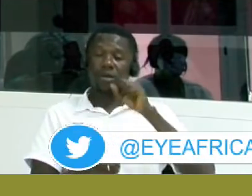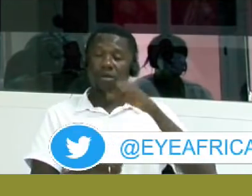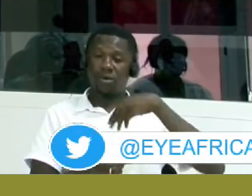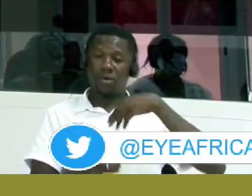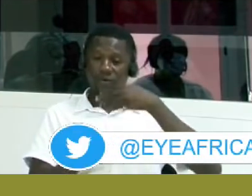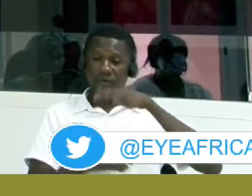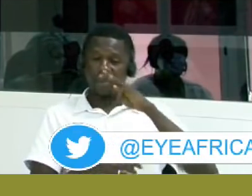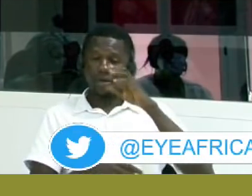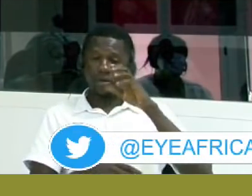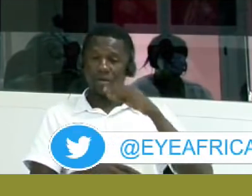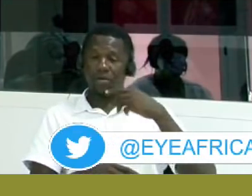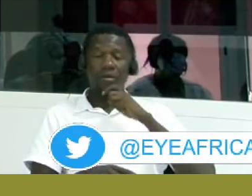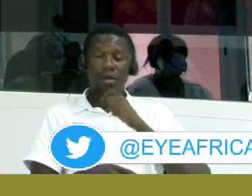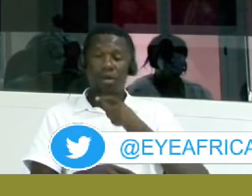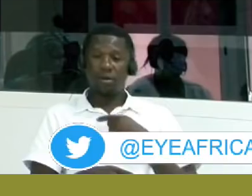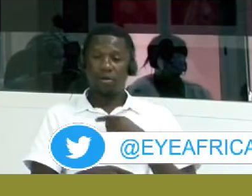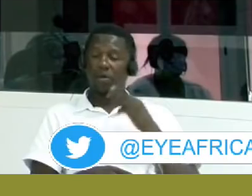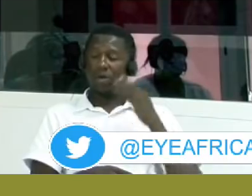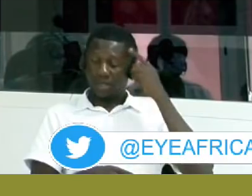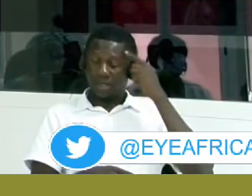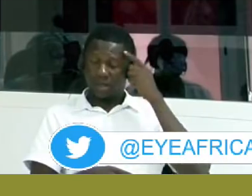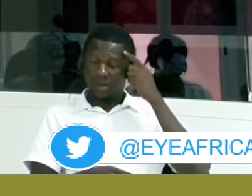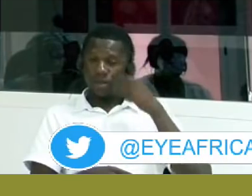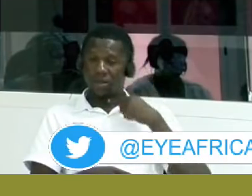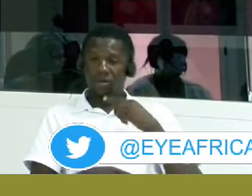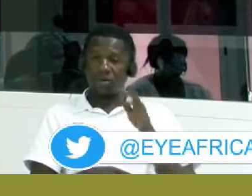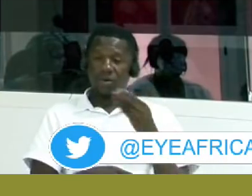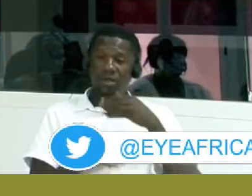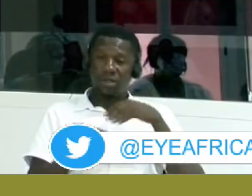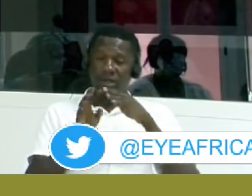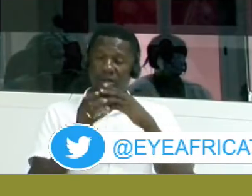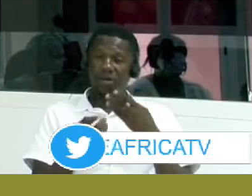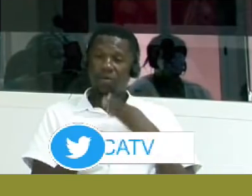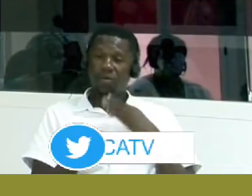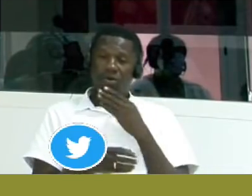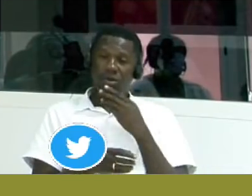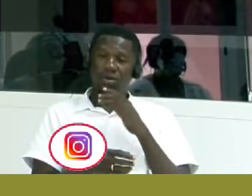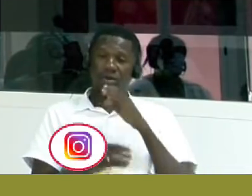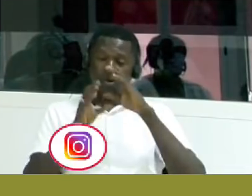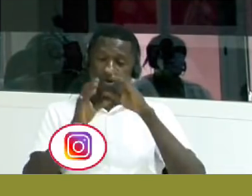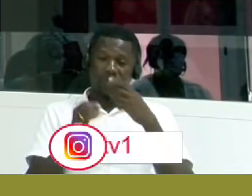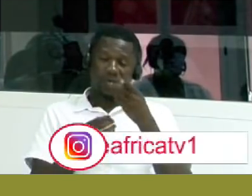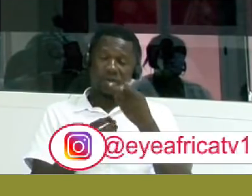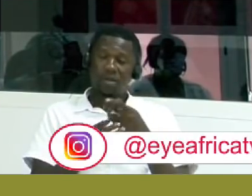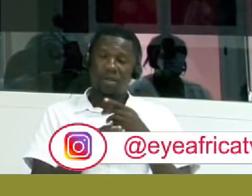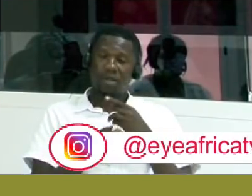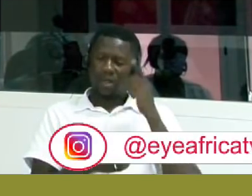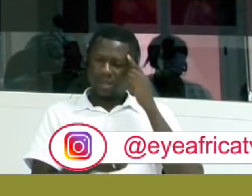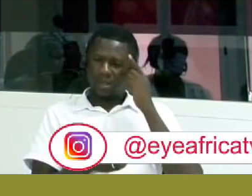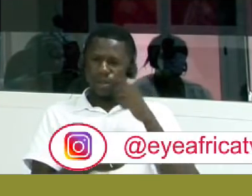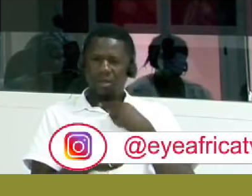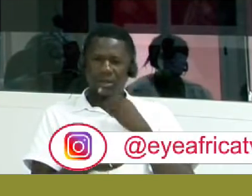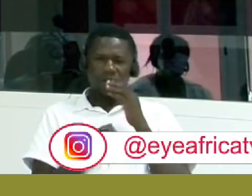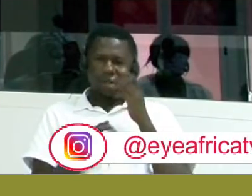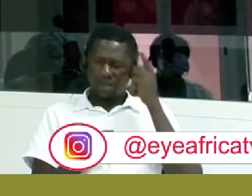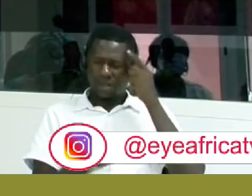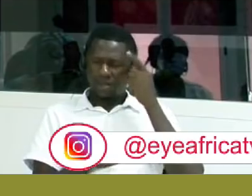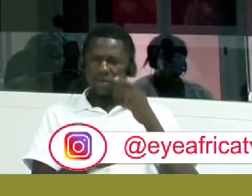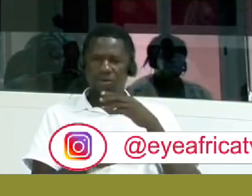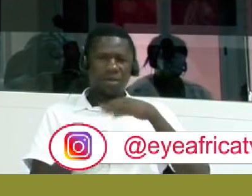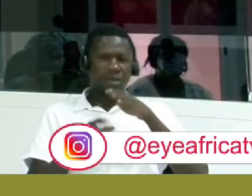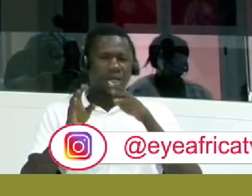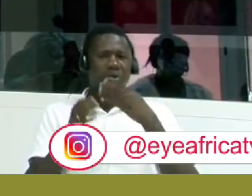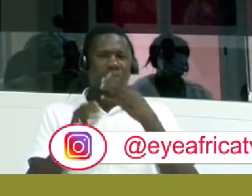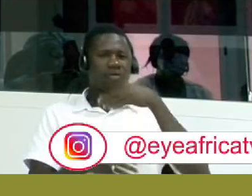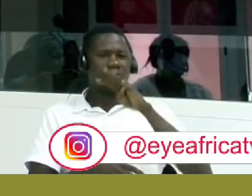that he dismissed them, I went to his office. I say, Sankung, I understand that you have sacked those 14 people I told you I will not sack. Hey, boss,